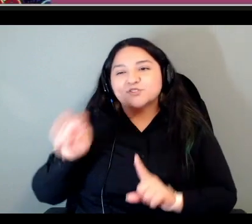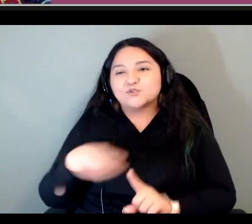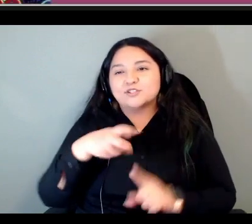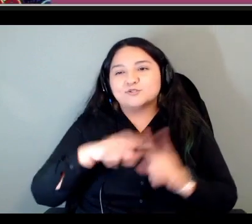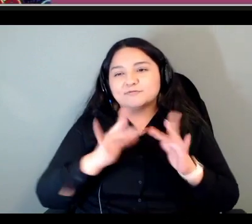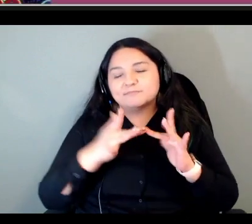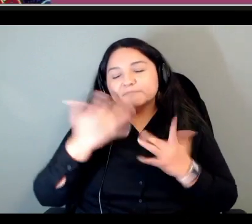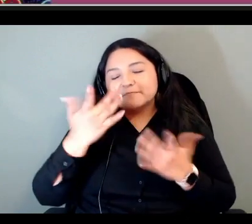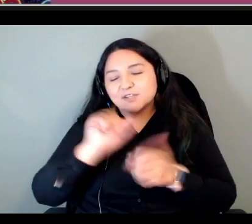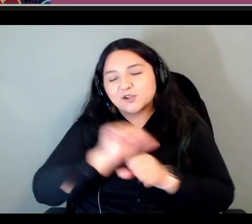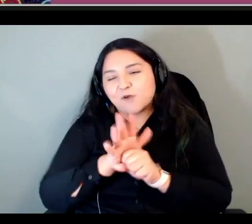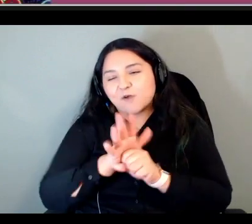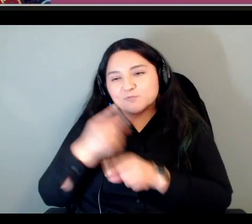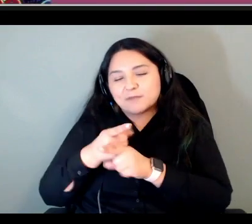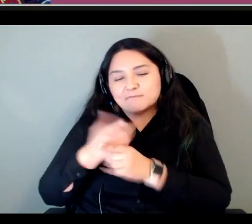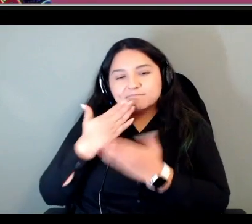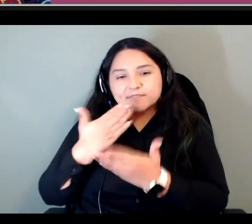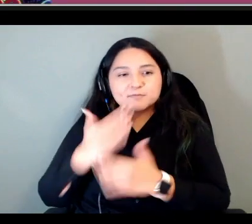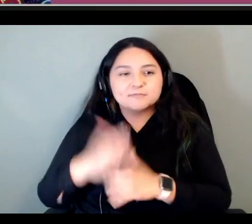Yes. Thank you, Olivia.